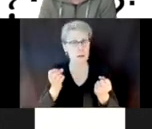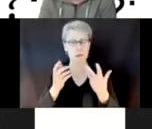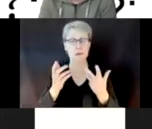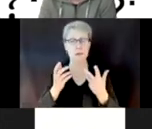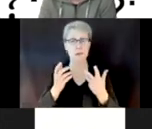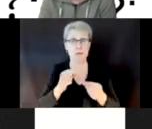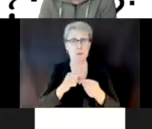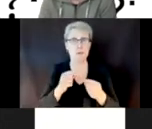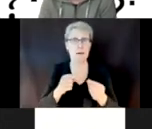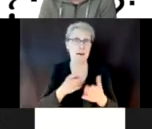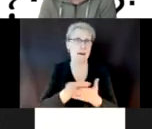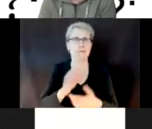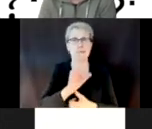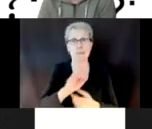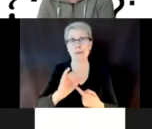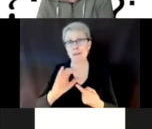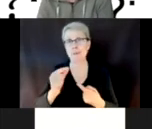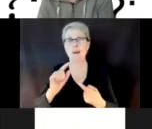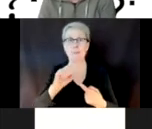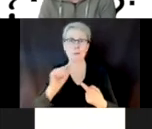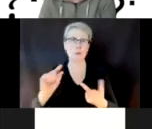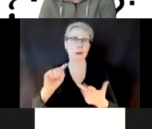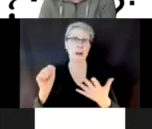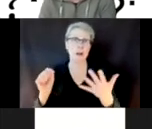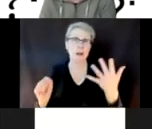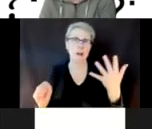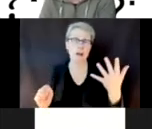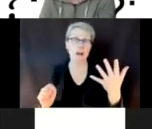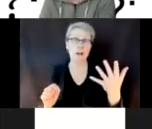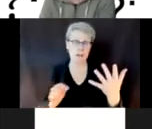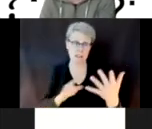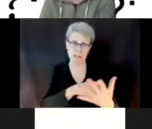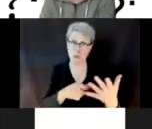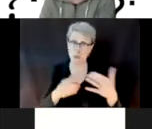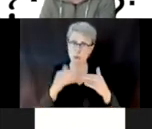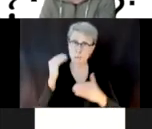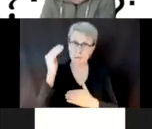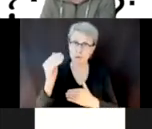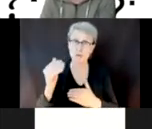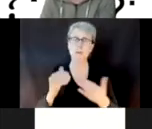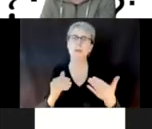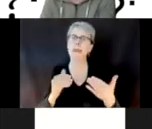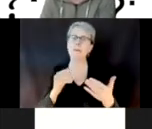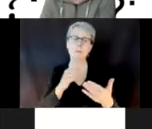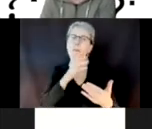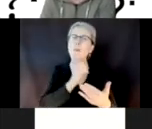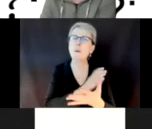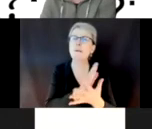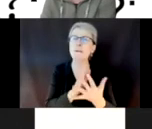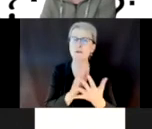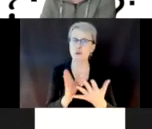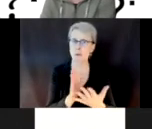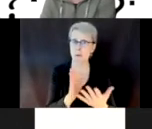posting less or phasing out older platforms to make way for new ones? Yeah. How